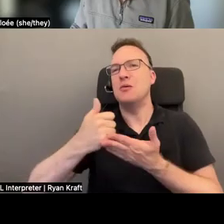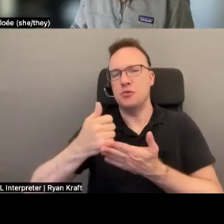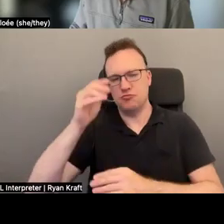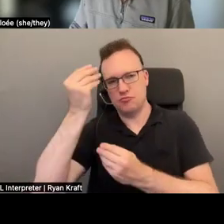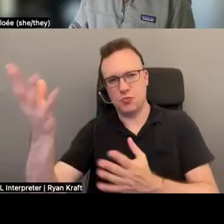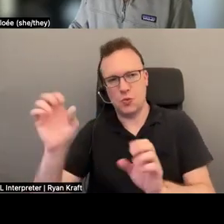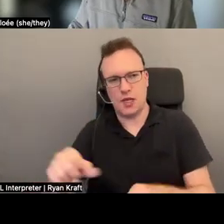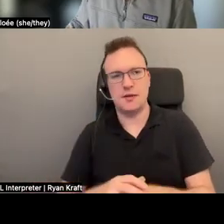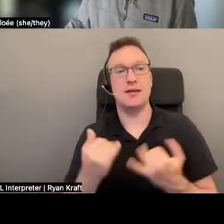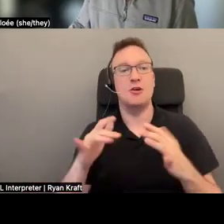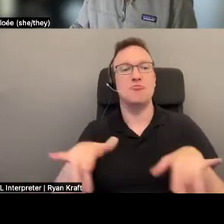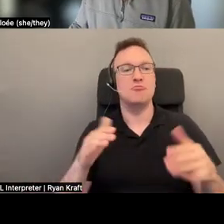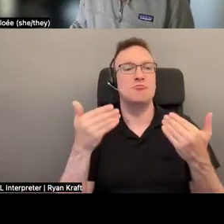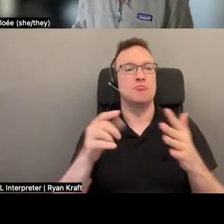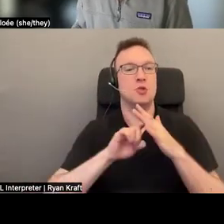Thank you.